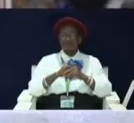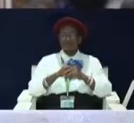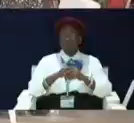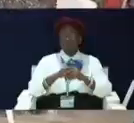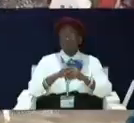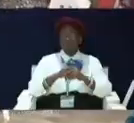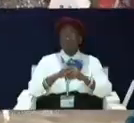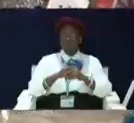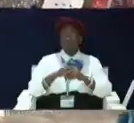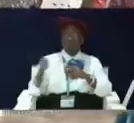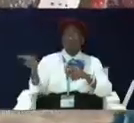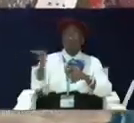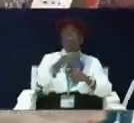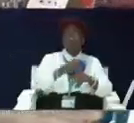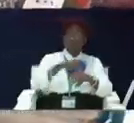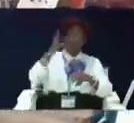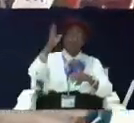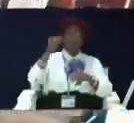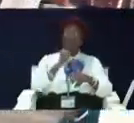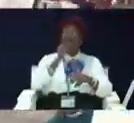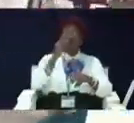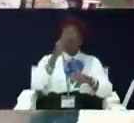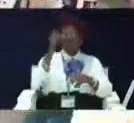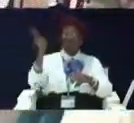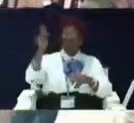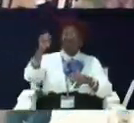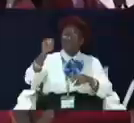them again.